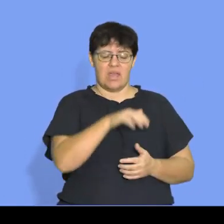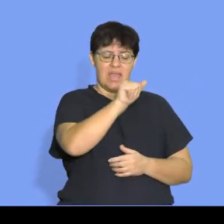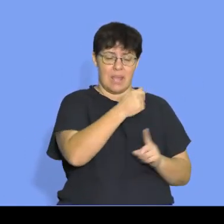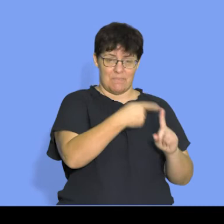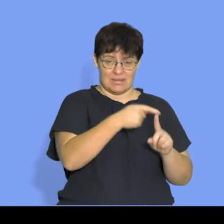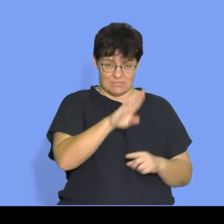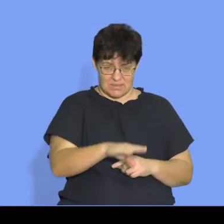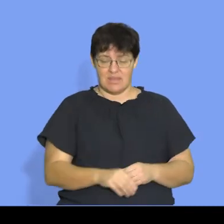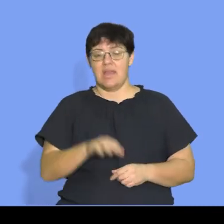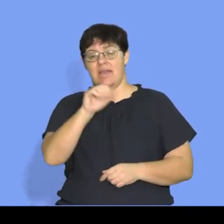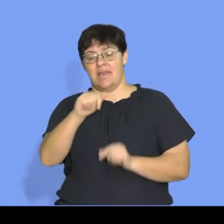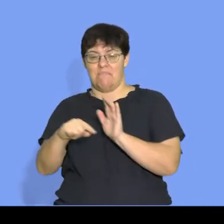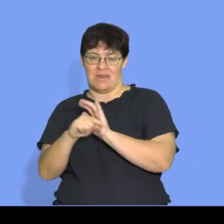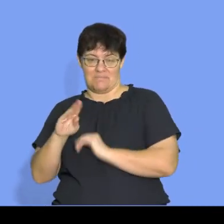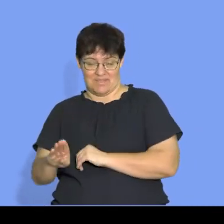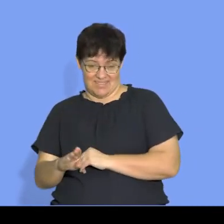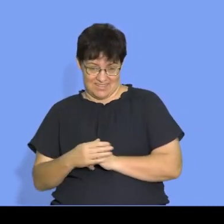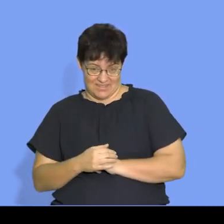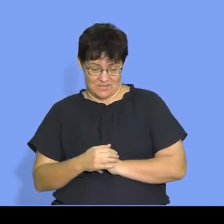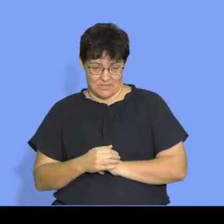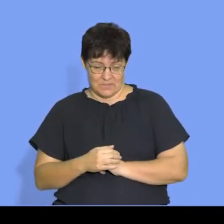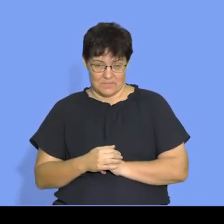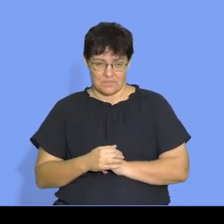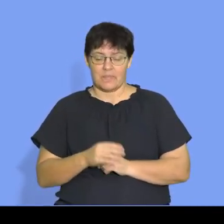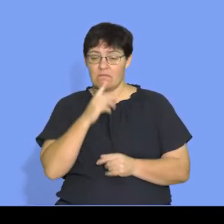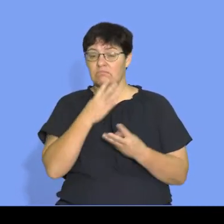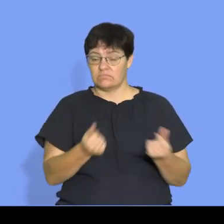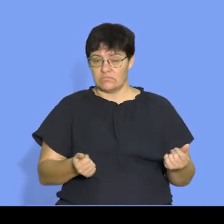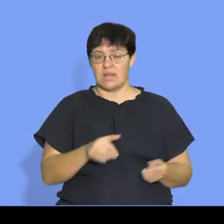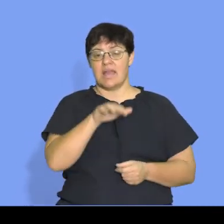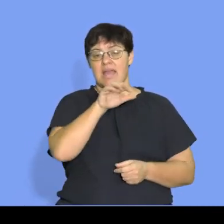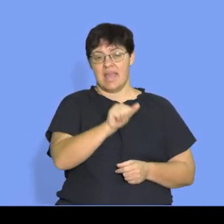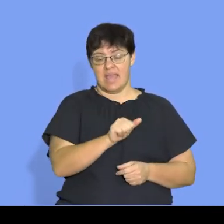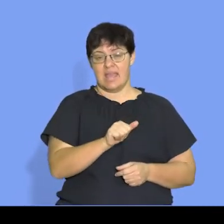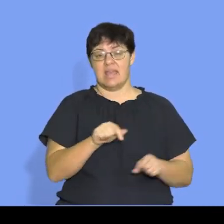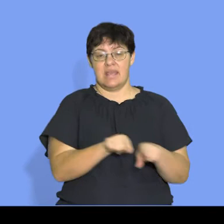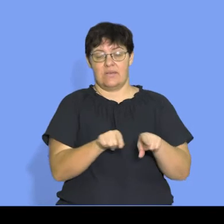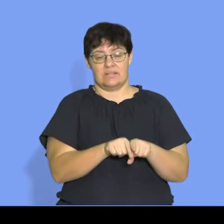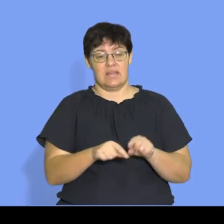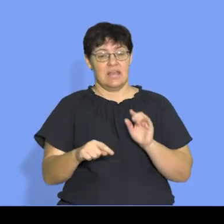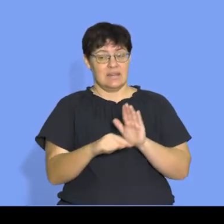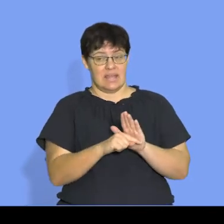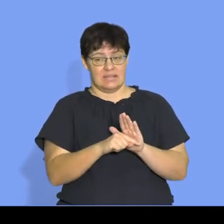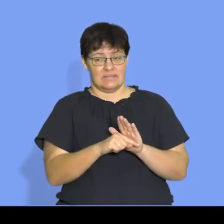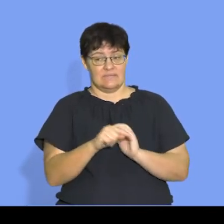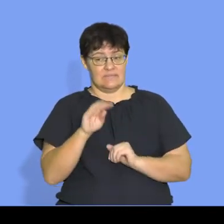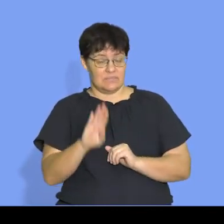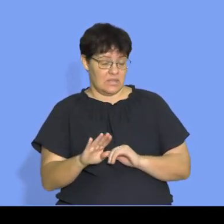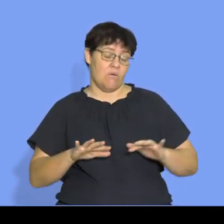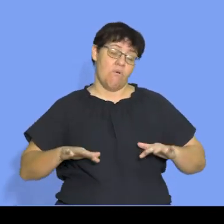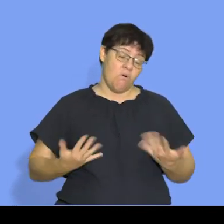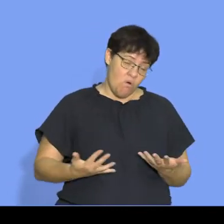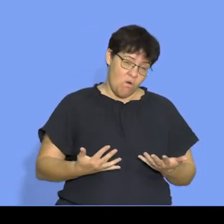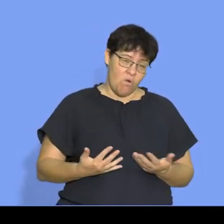a minus b. And then my solution will be a equal to -b, or a equals to a